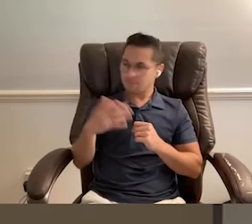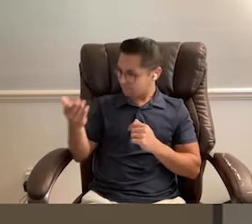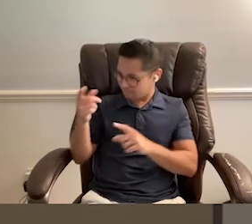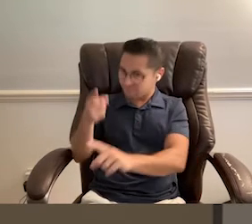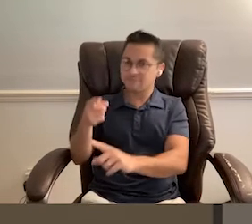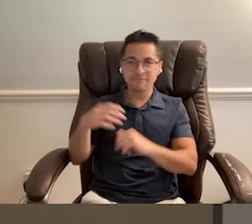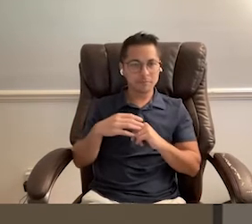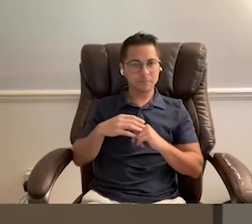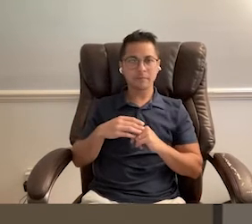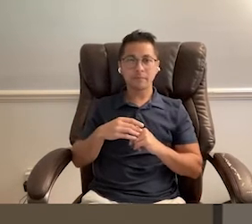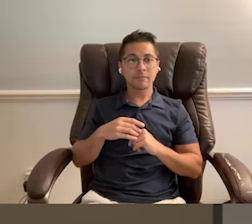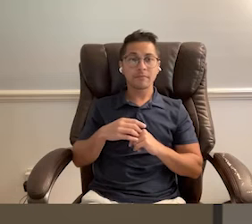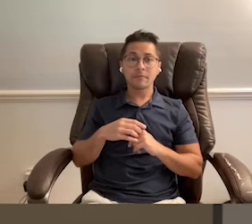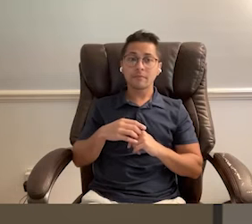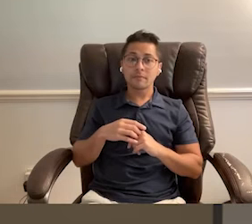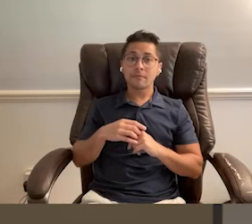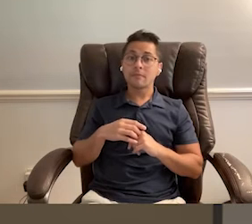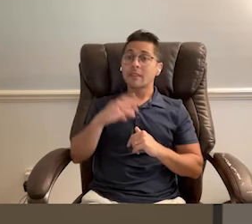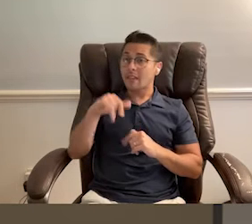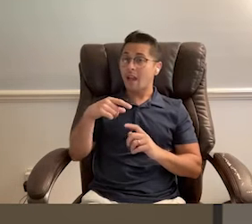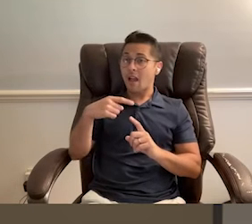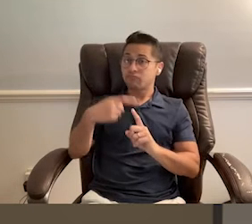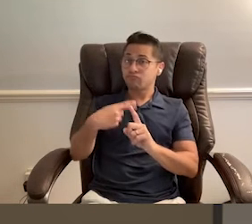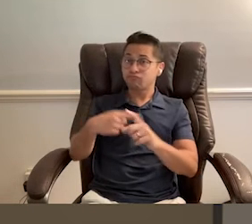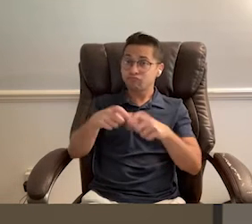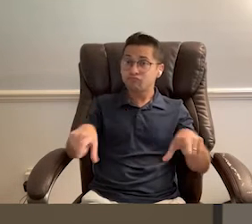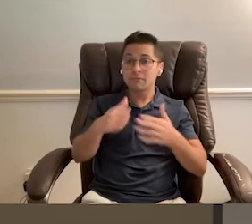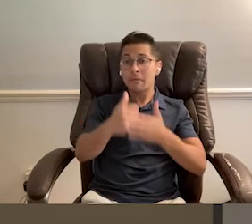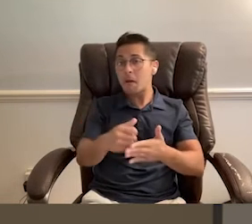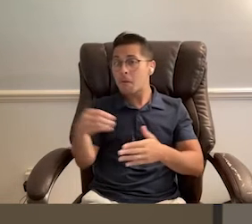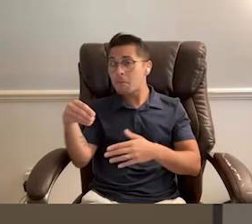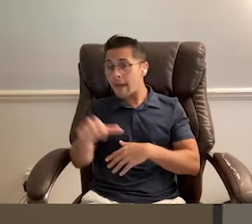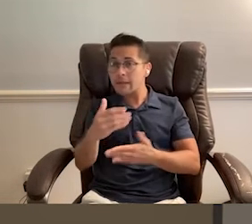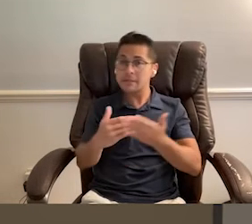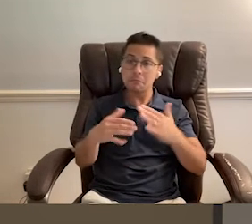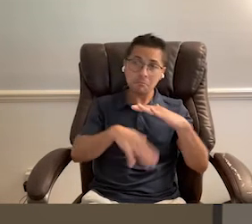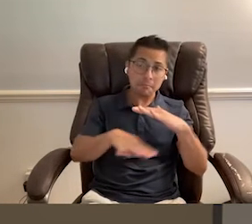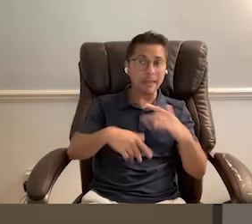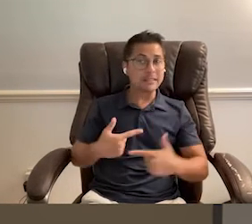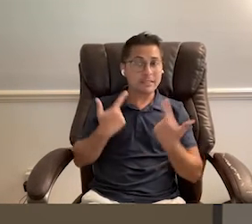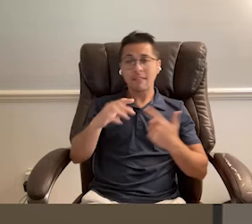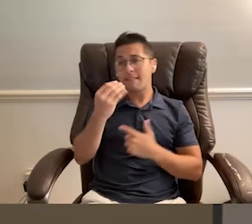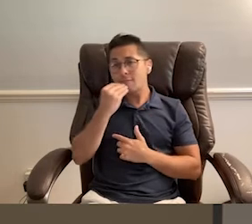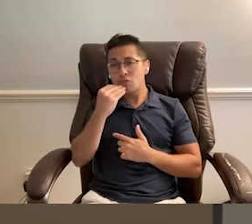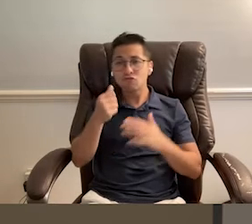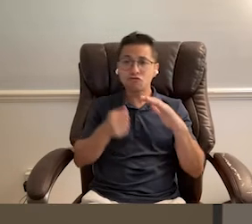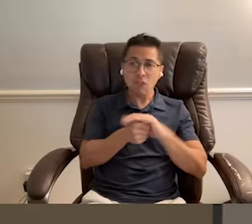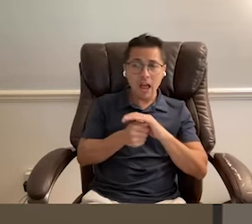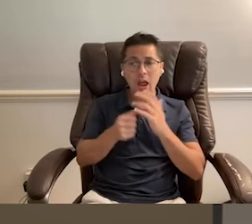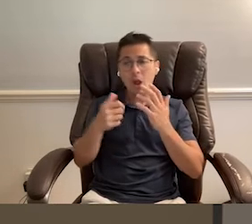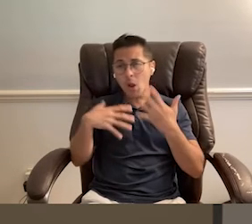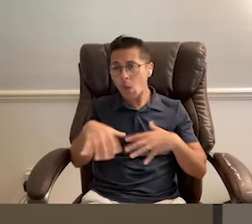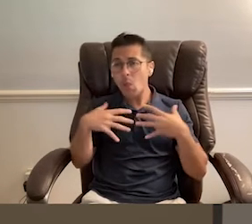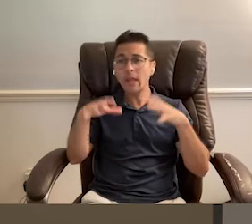So that's a monthly check, helps pay some basic living expenses like food, shelter, clothing. And so